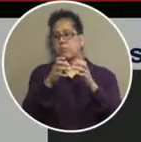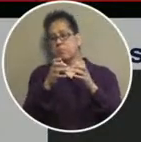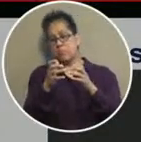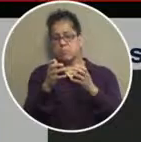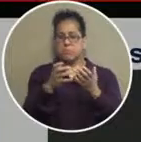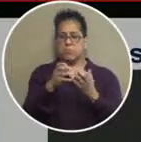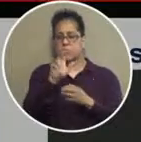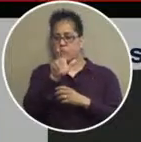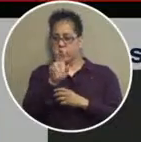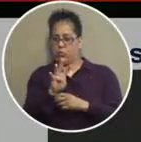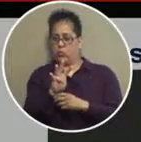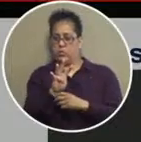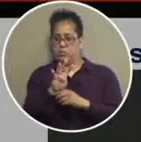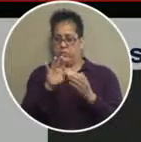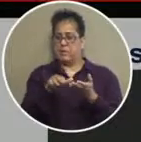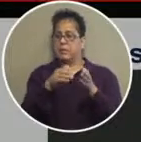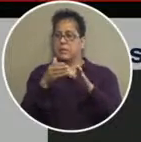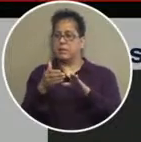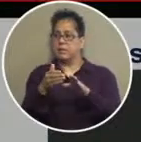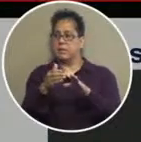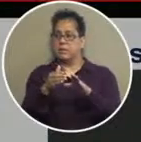3/4 of those deaths